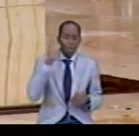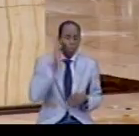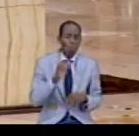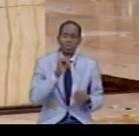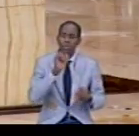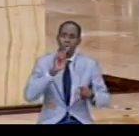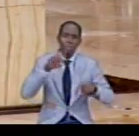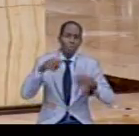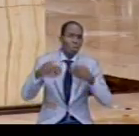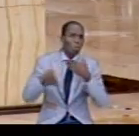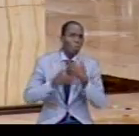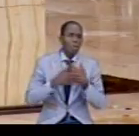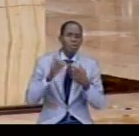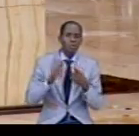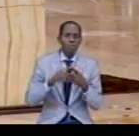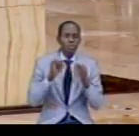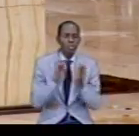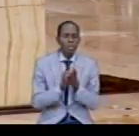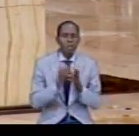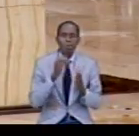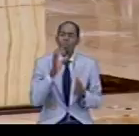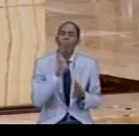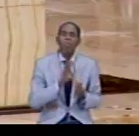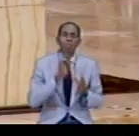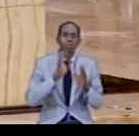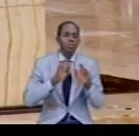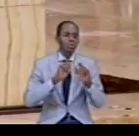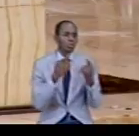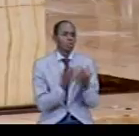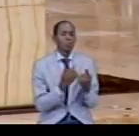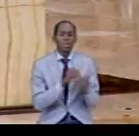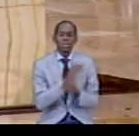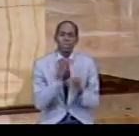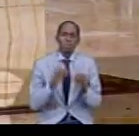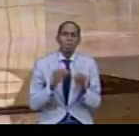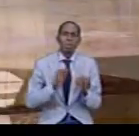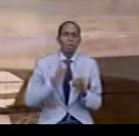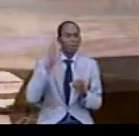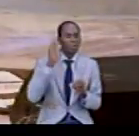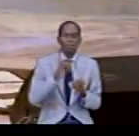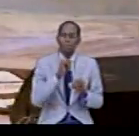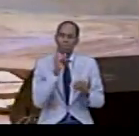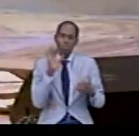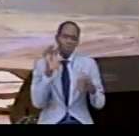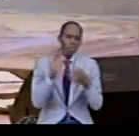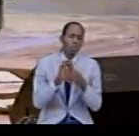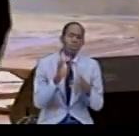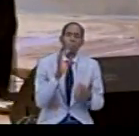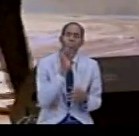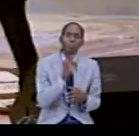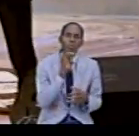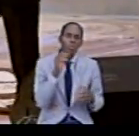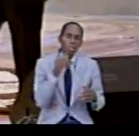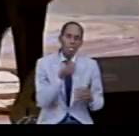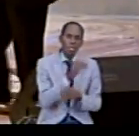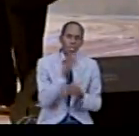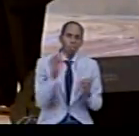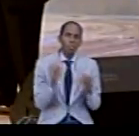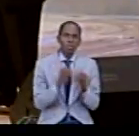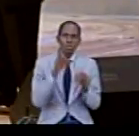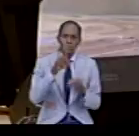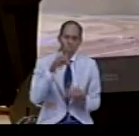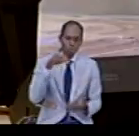not go back to that gang anymore I'll not go back to that or call to cinema anymore you